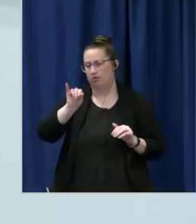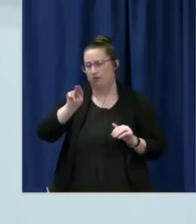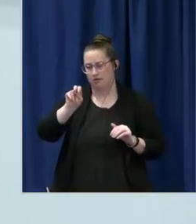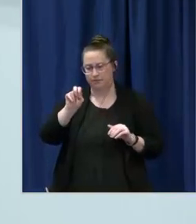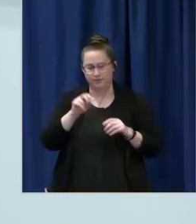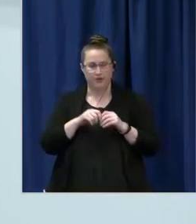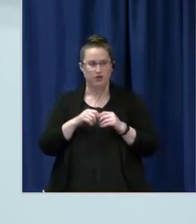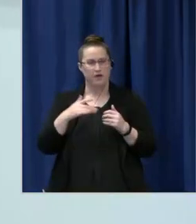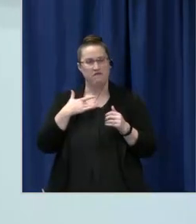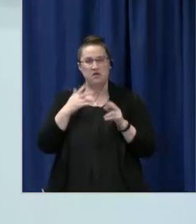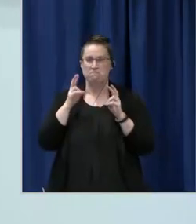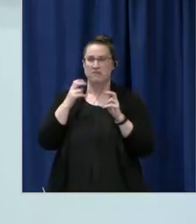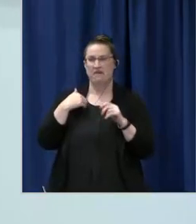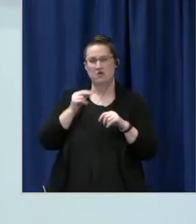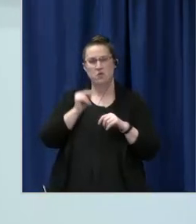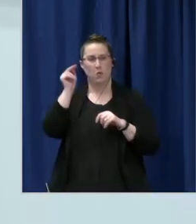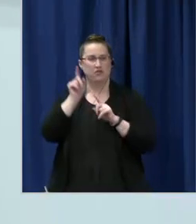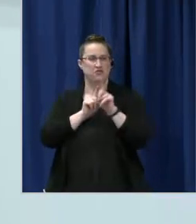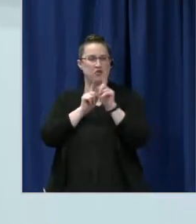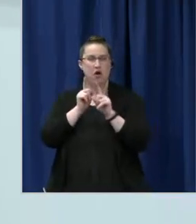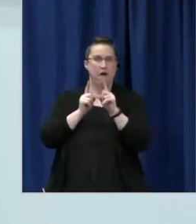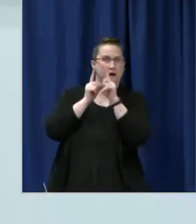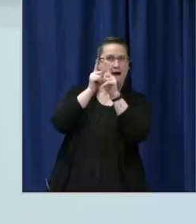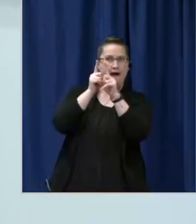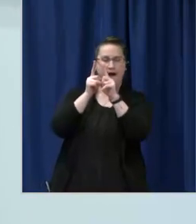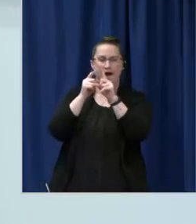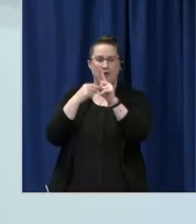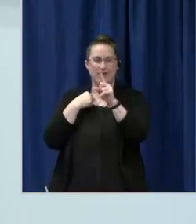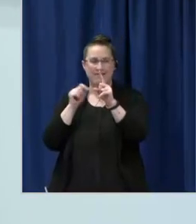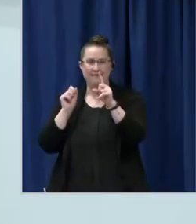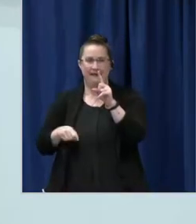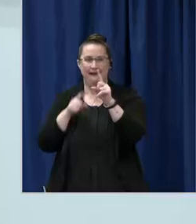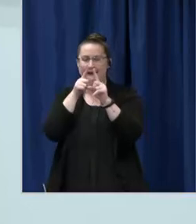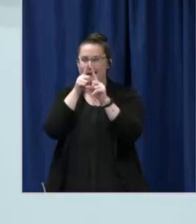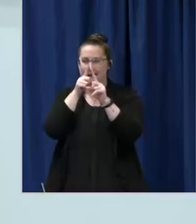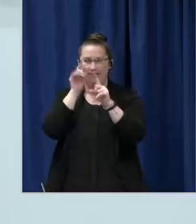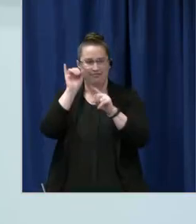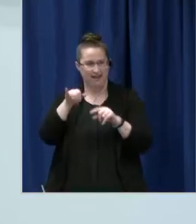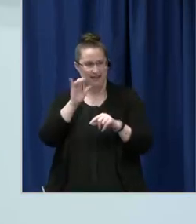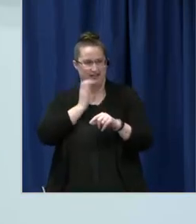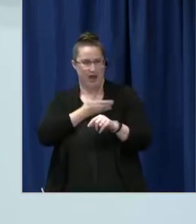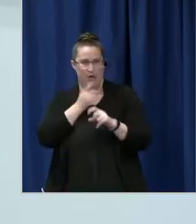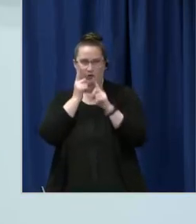North Star, a direction of where we think the deliverable